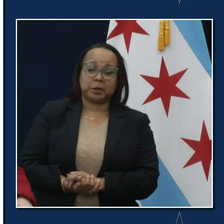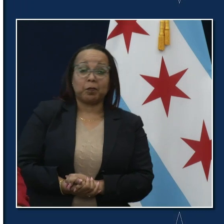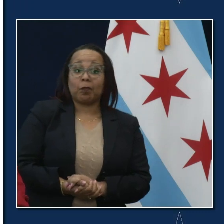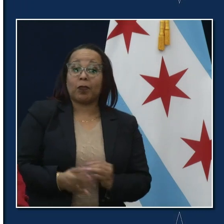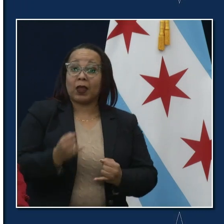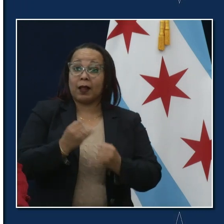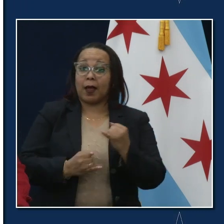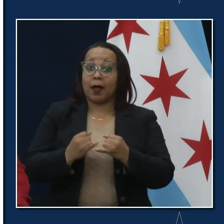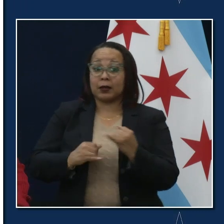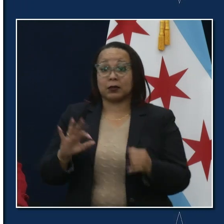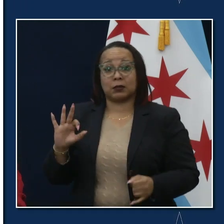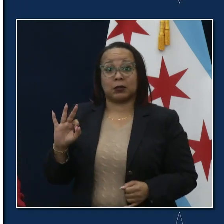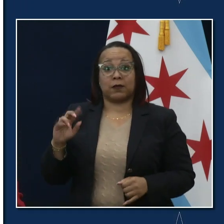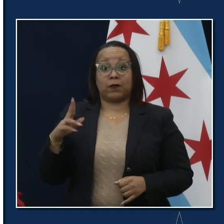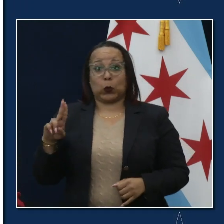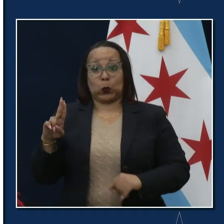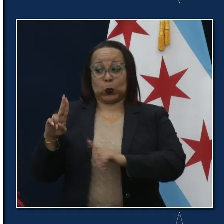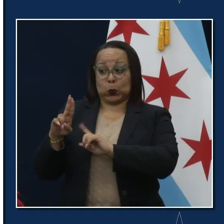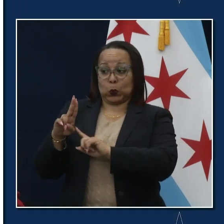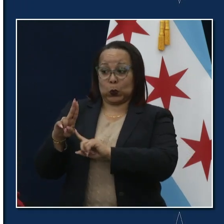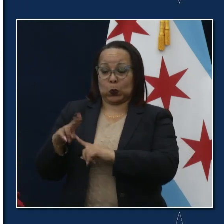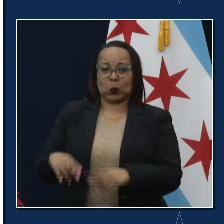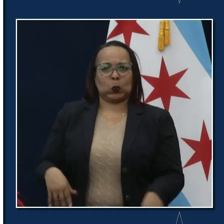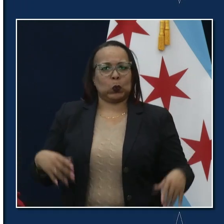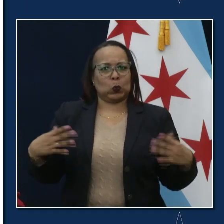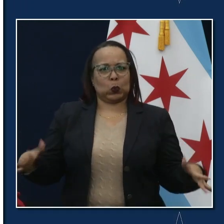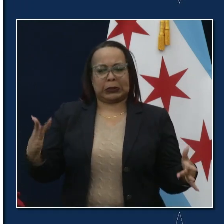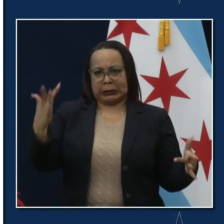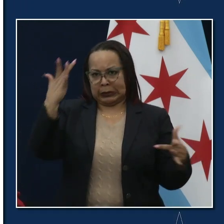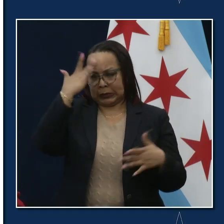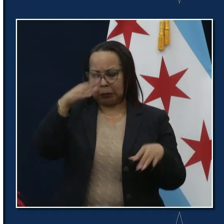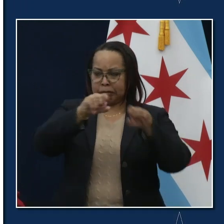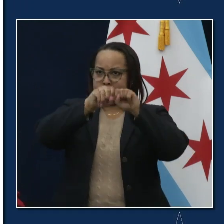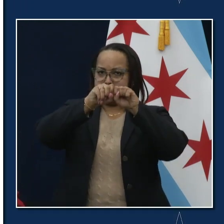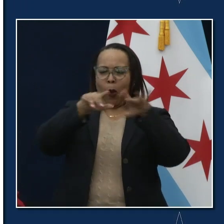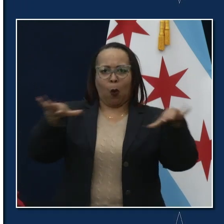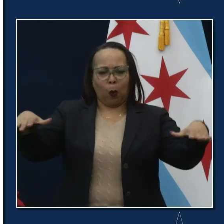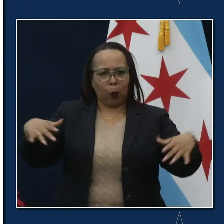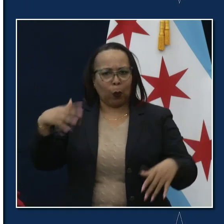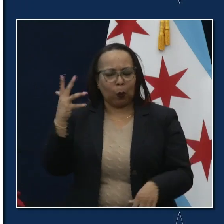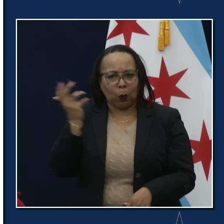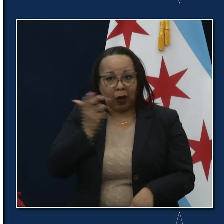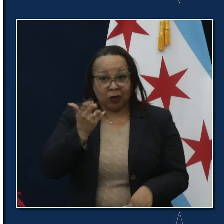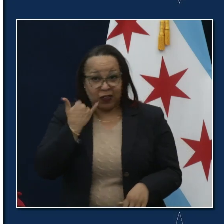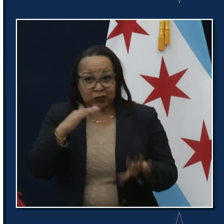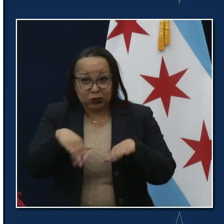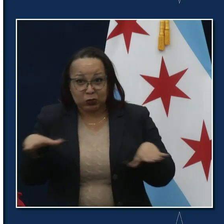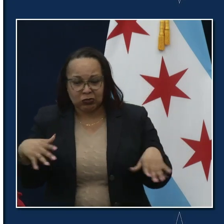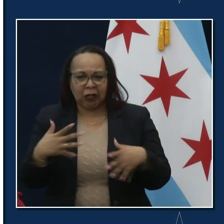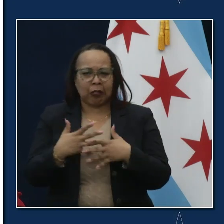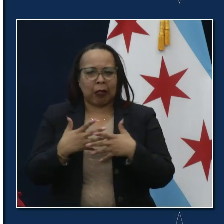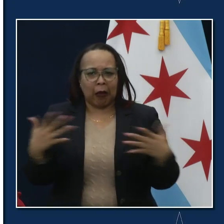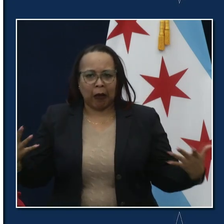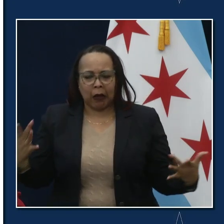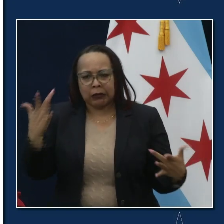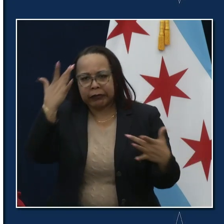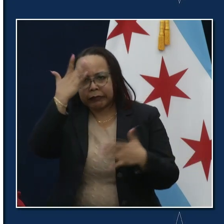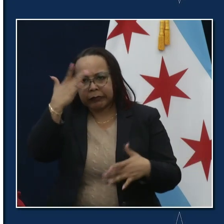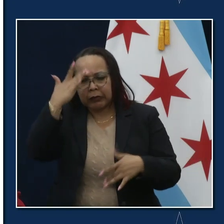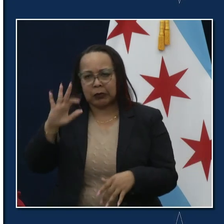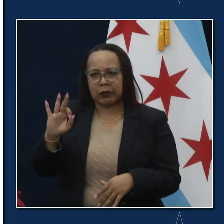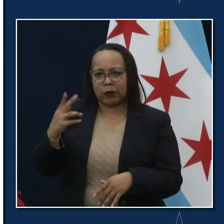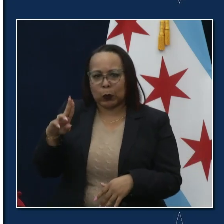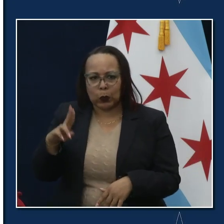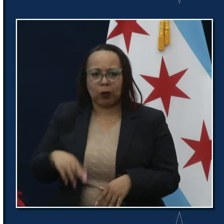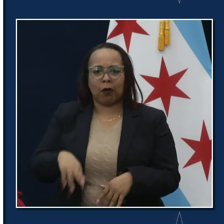Finally, on influenza, there is a lot of illness going around, as you likely know, especially if you have children. There's a lot of influenza, there's a lot